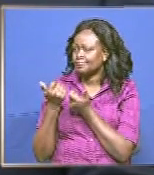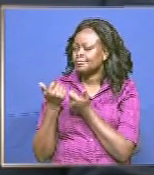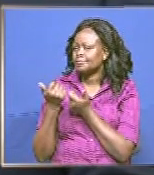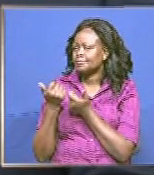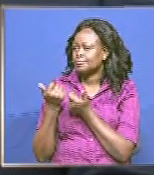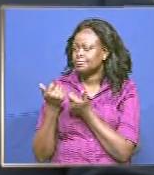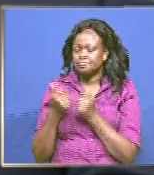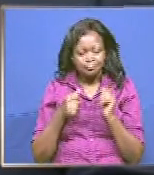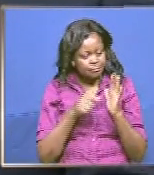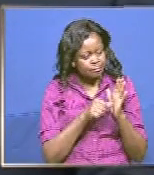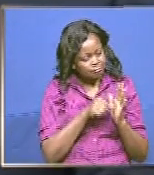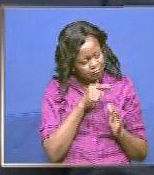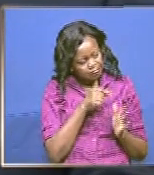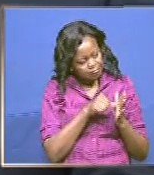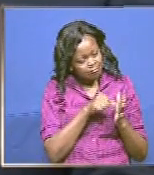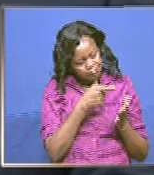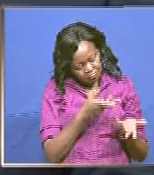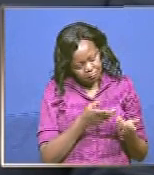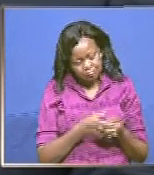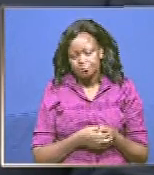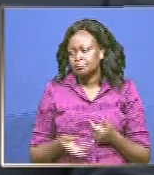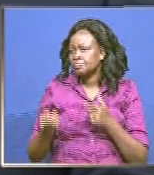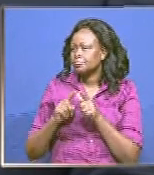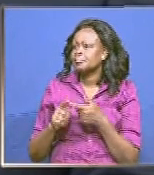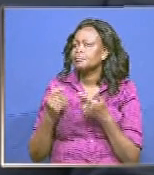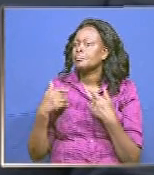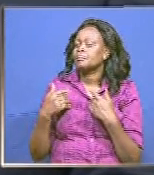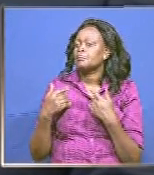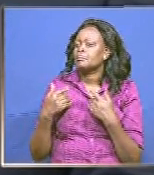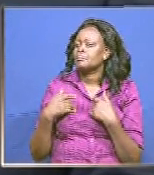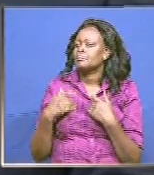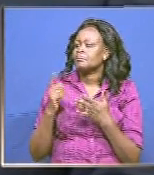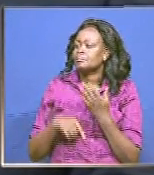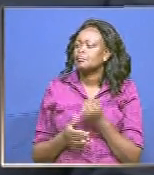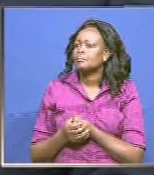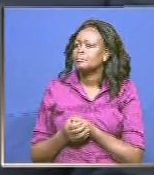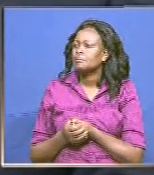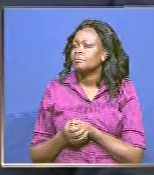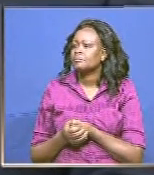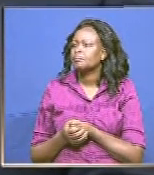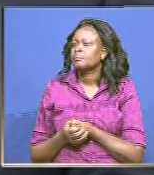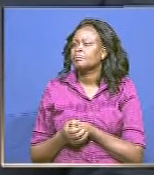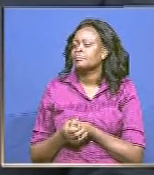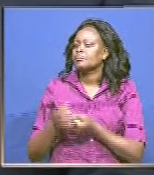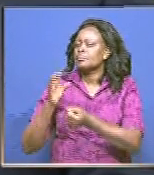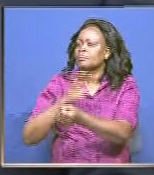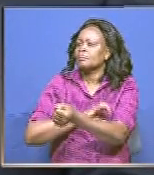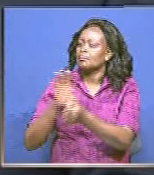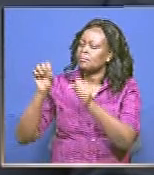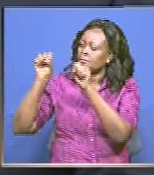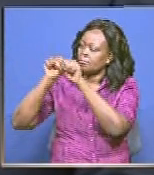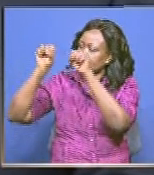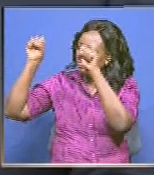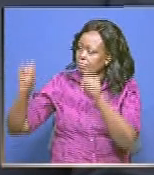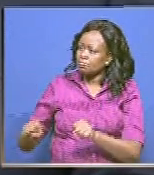has been the problem across the board. And then we now try to strengthen the systems. Mm-hmm. Of